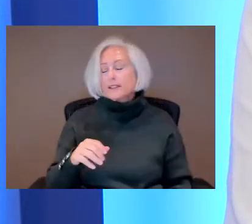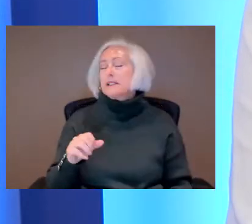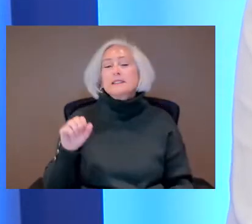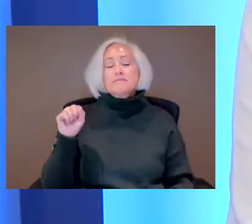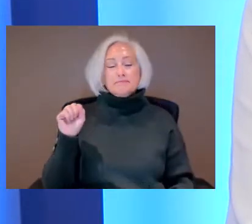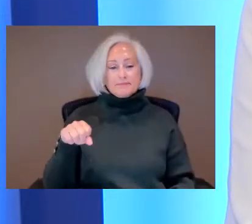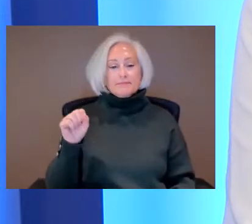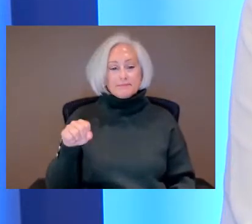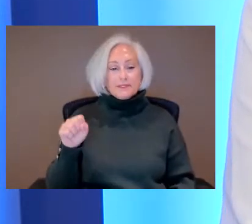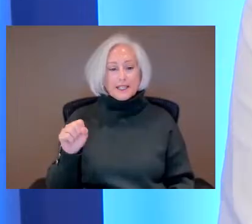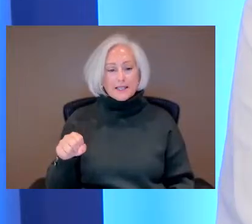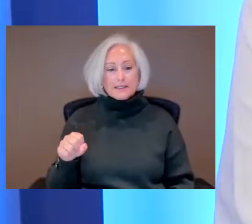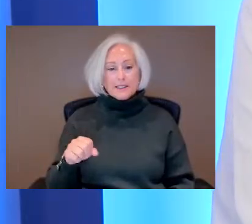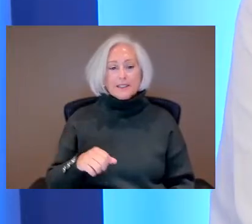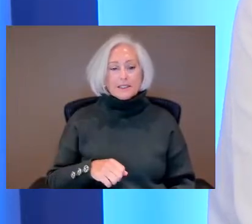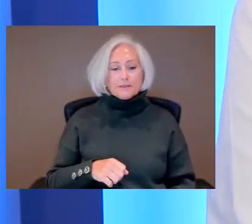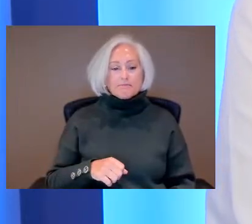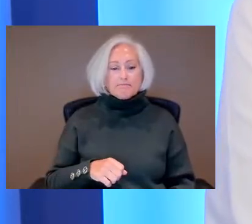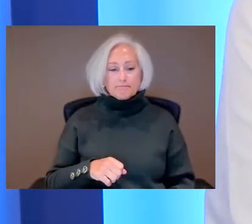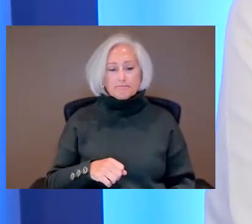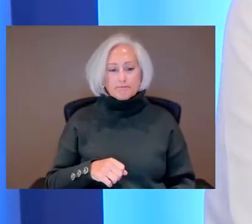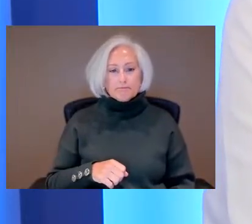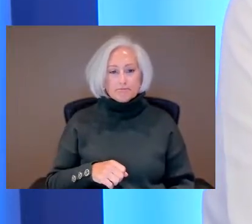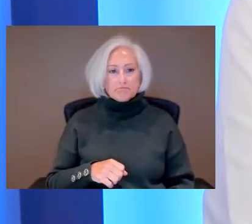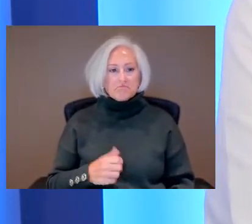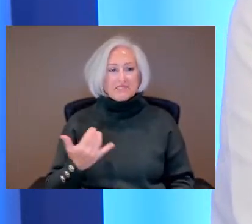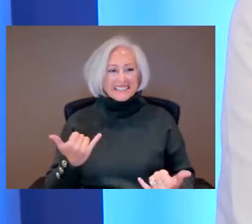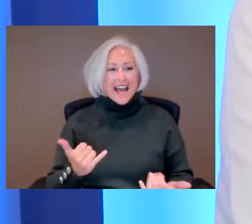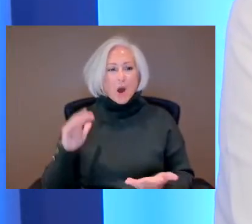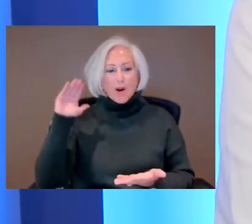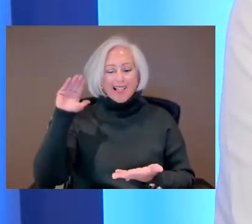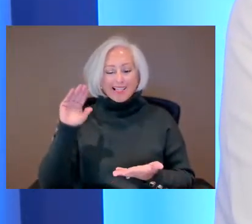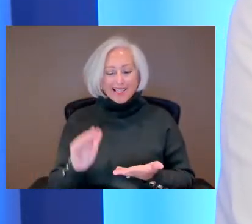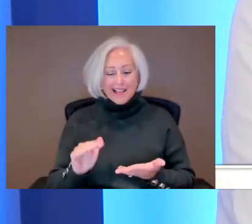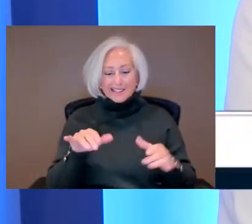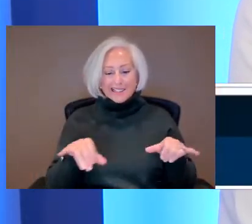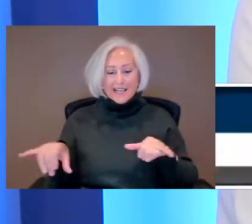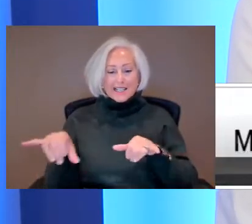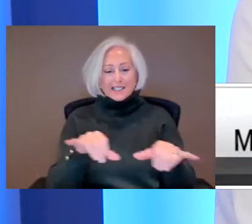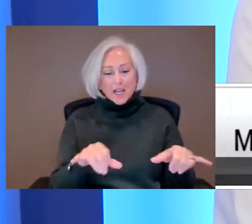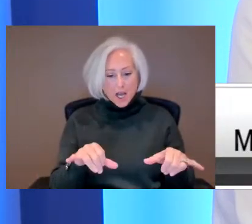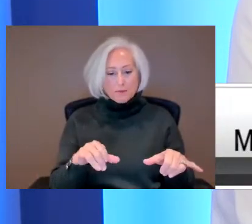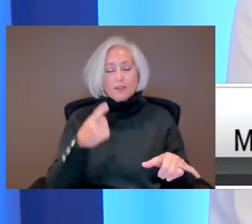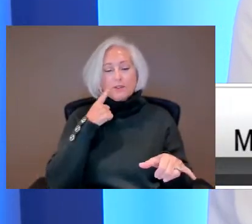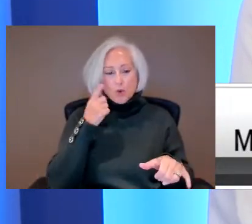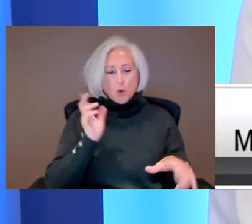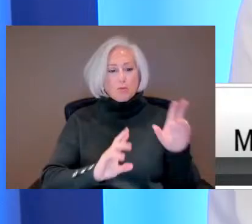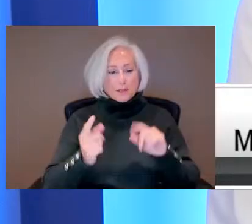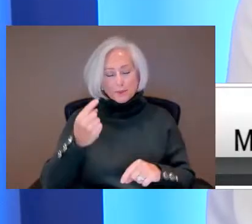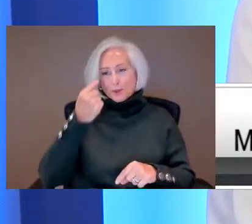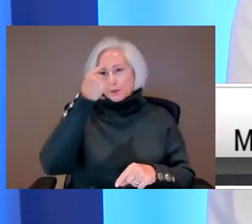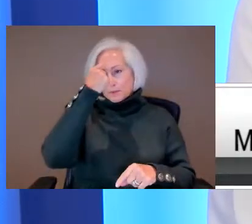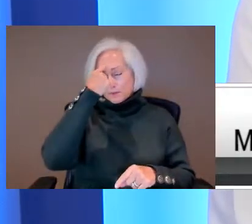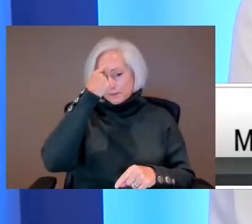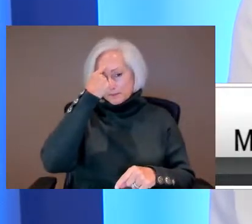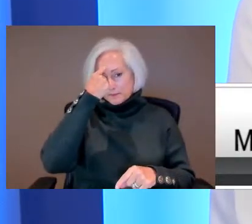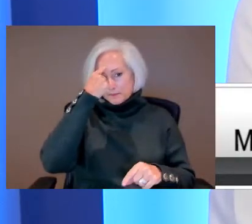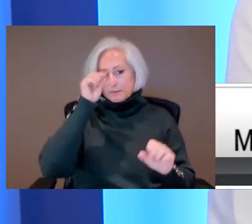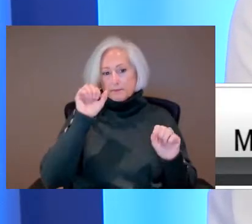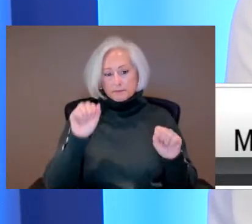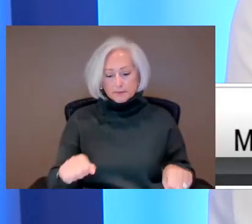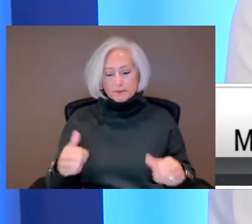becoming less common with people thinking that you can't have a pregnancy and have cancer treatment, but it is